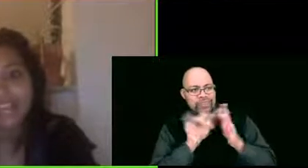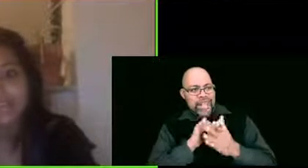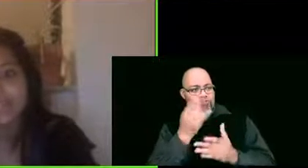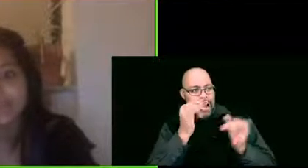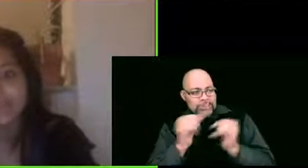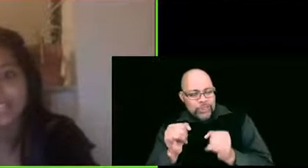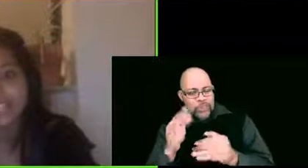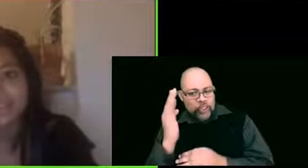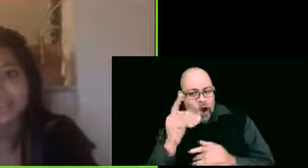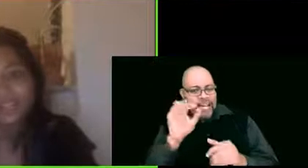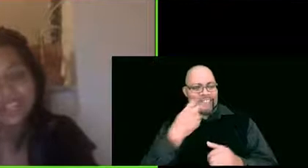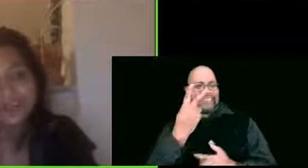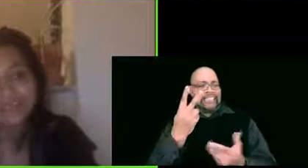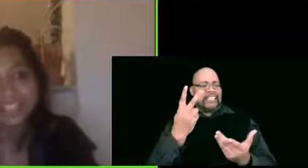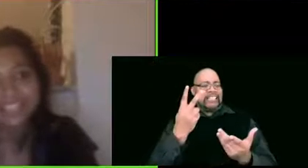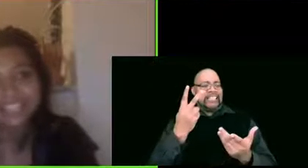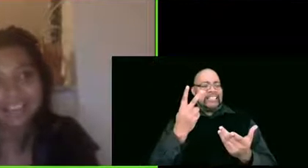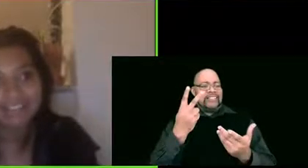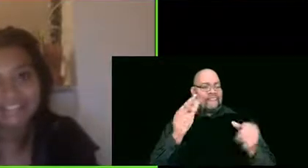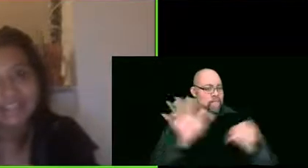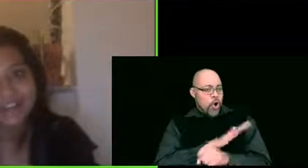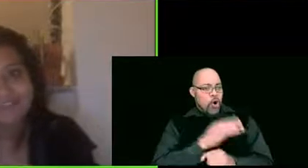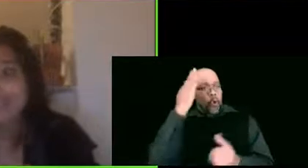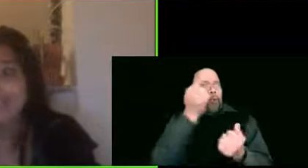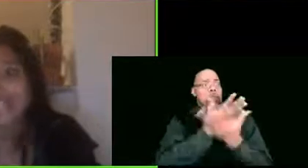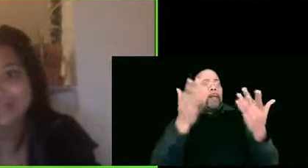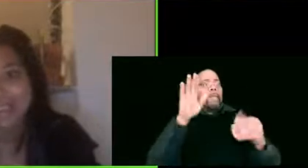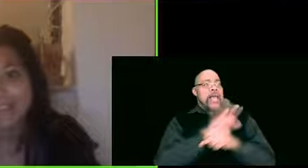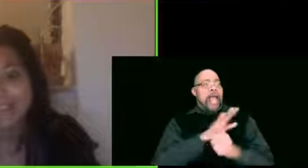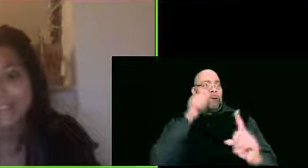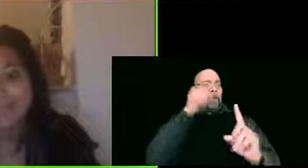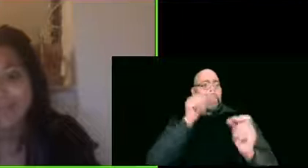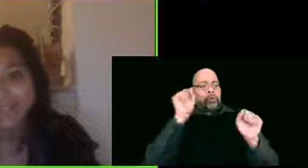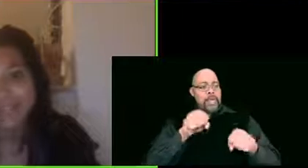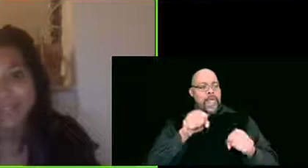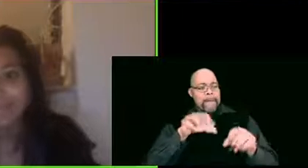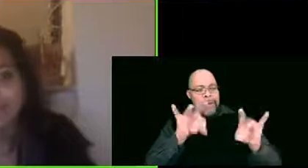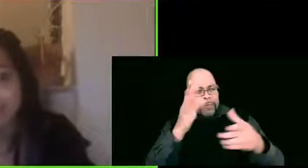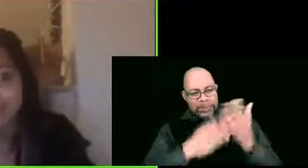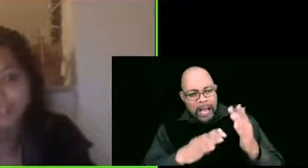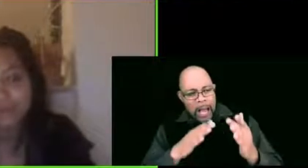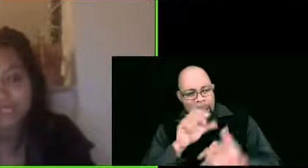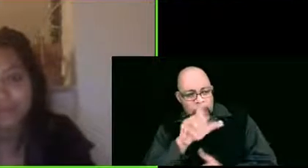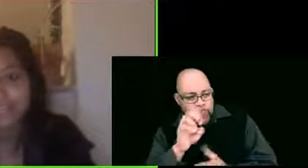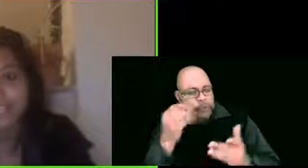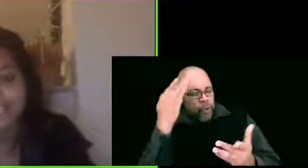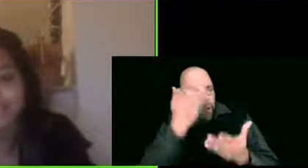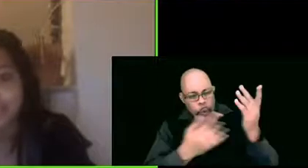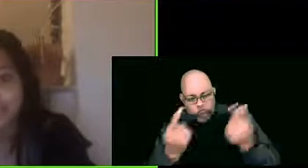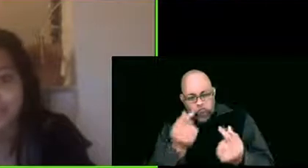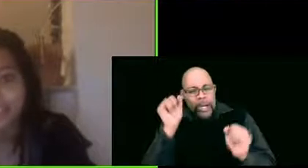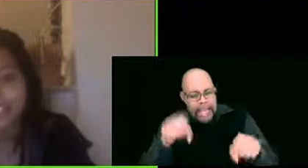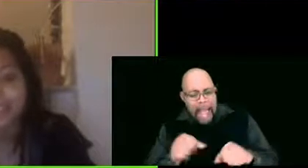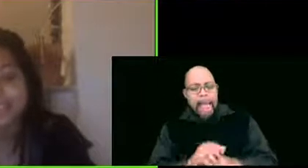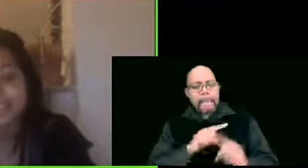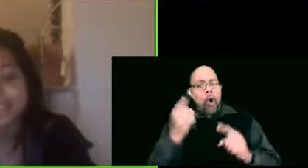come through as certain individuals, and you can know a species in and out and know roughly its behavior to the point where you kind of pick up on cues and you can get a sense